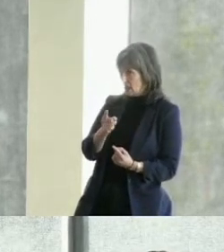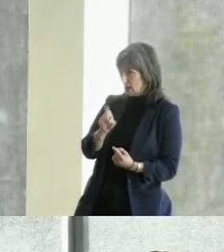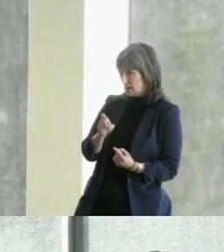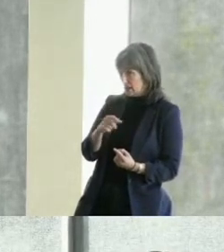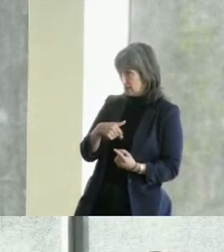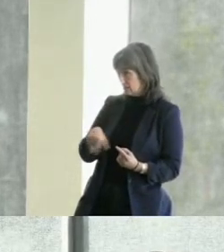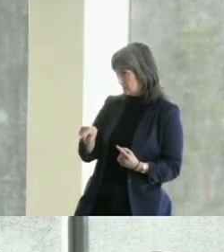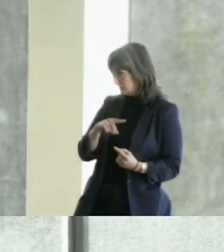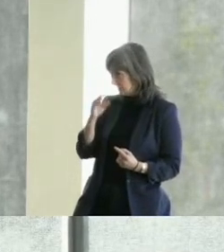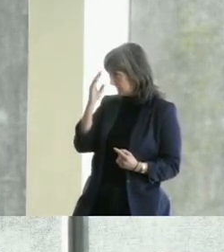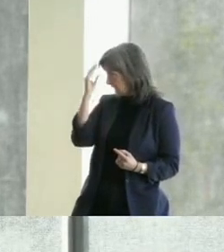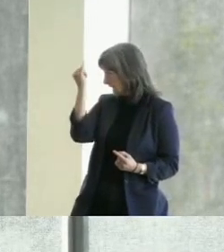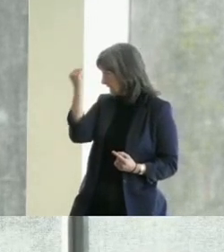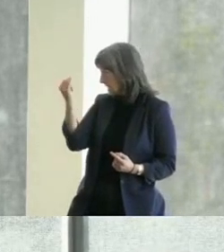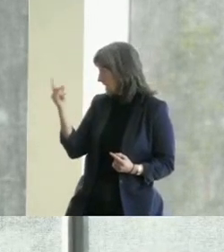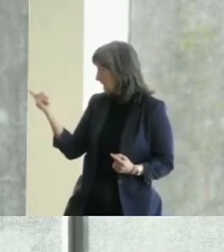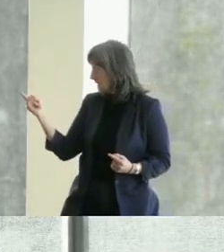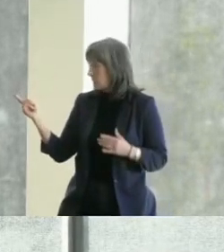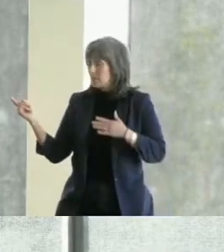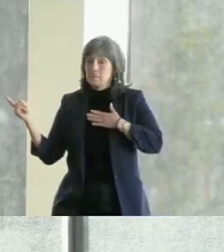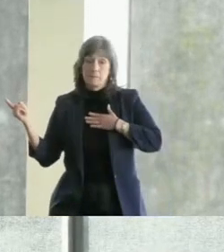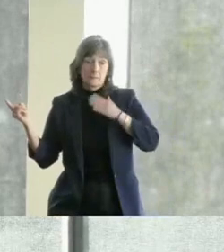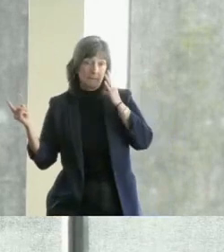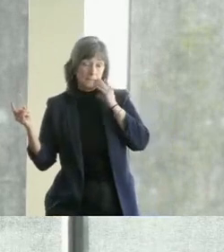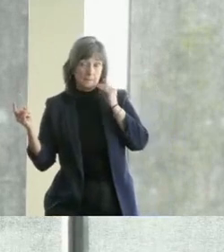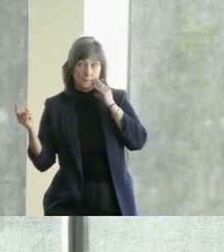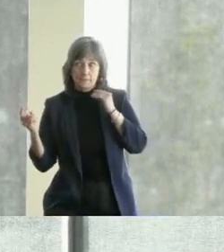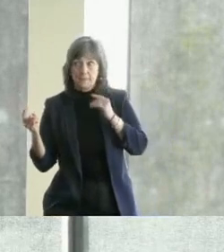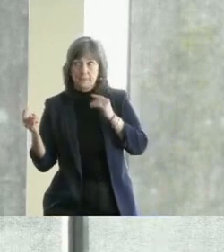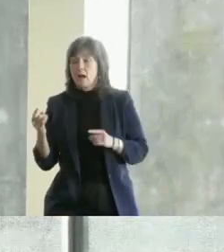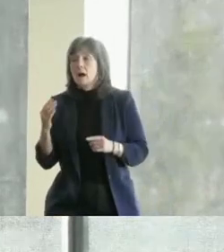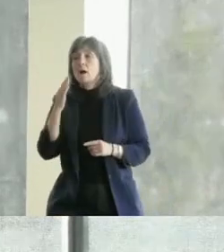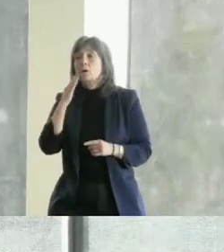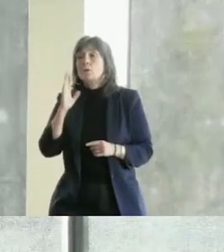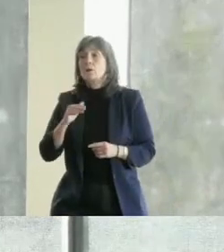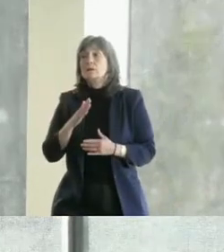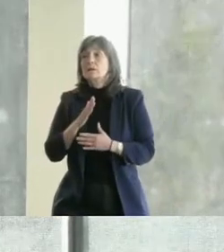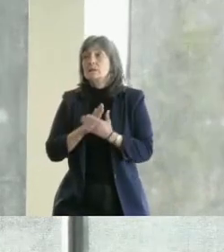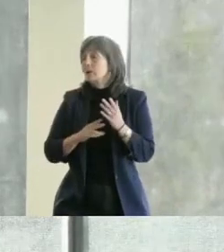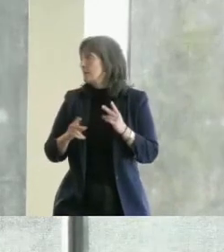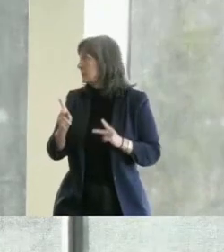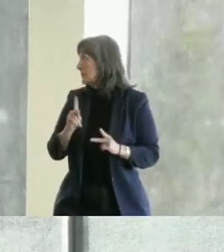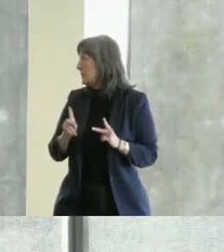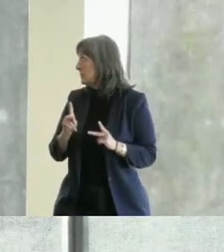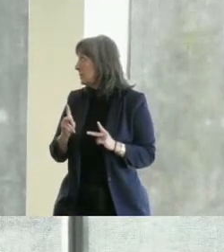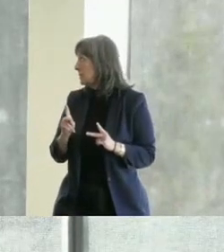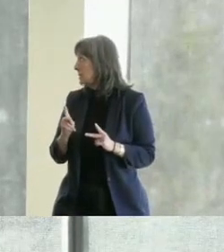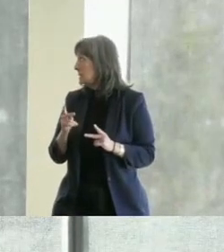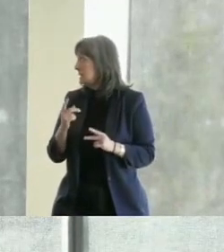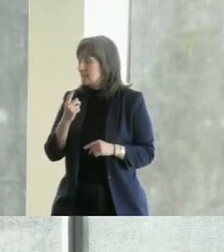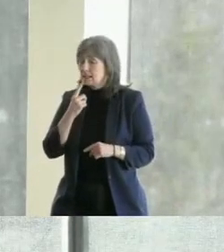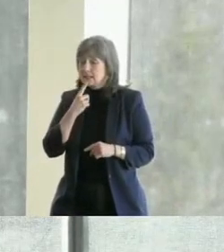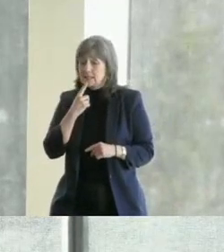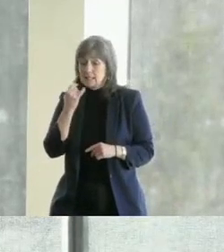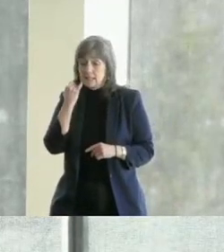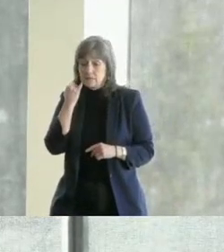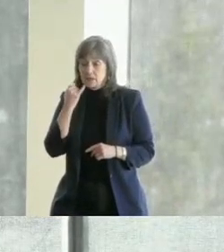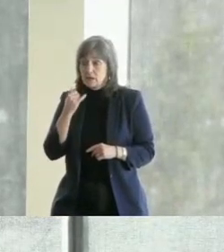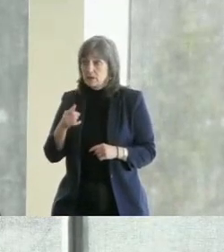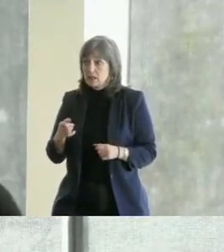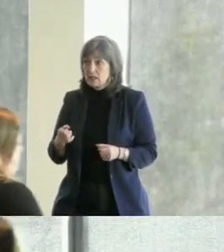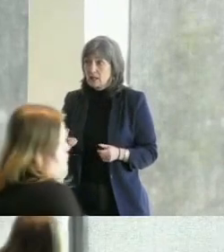anything. My experience around it is that I know that some people have gone for interviews, and when there's been a lift